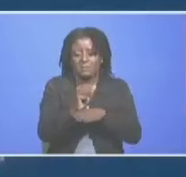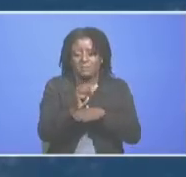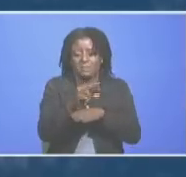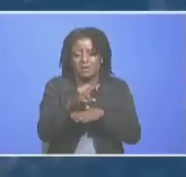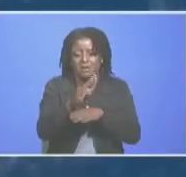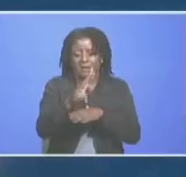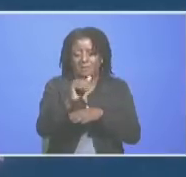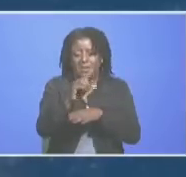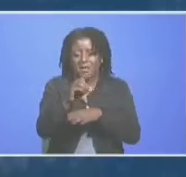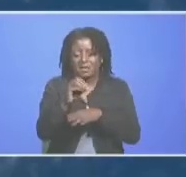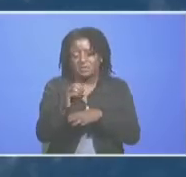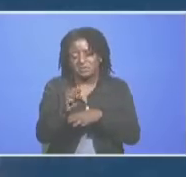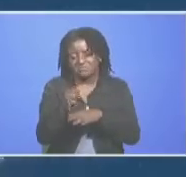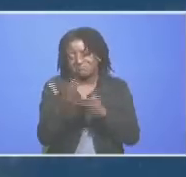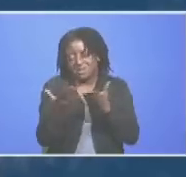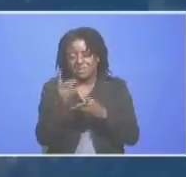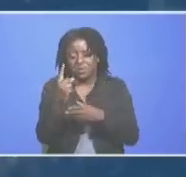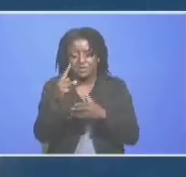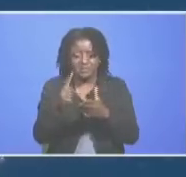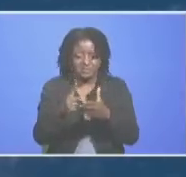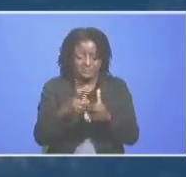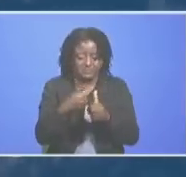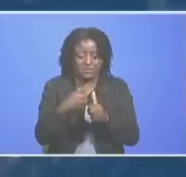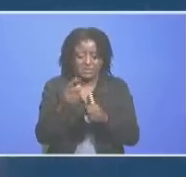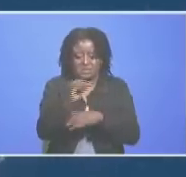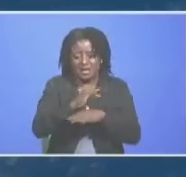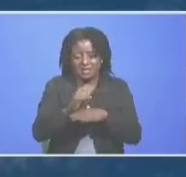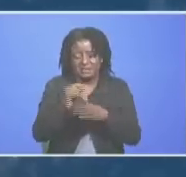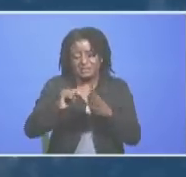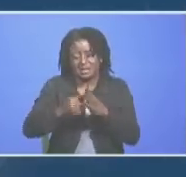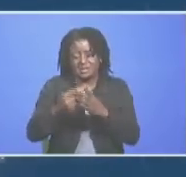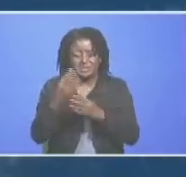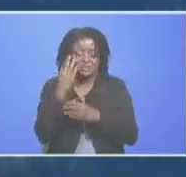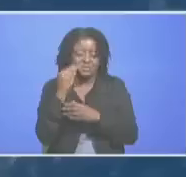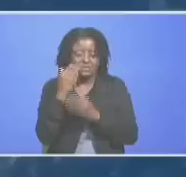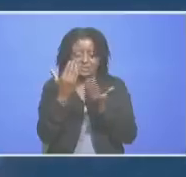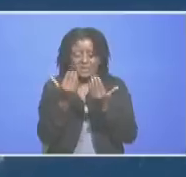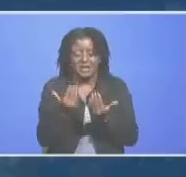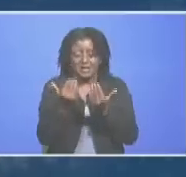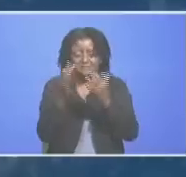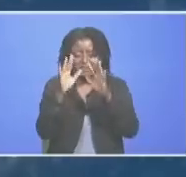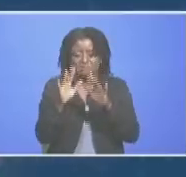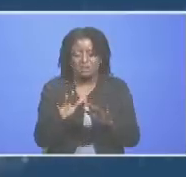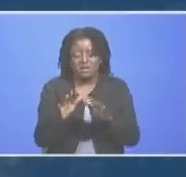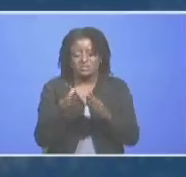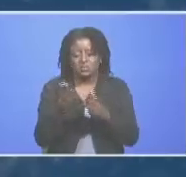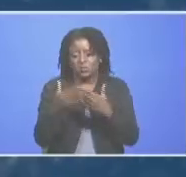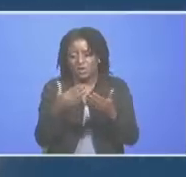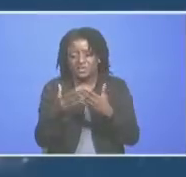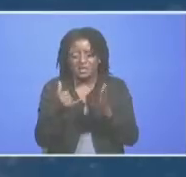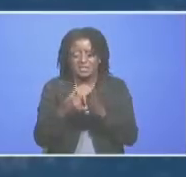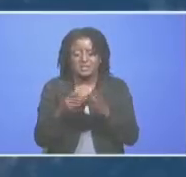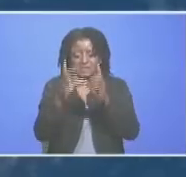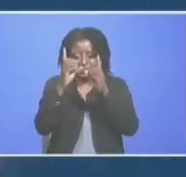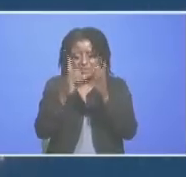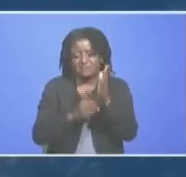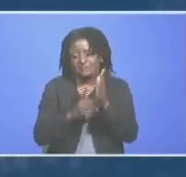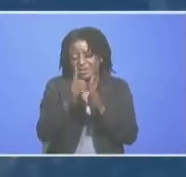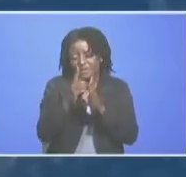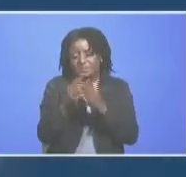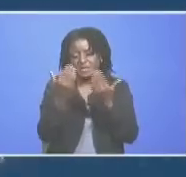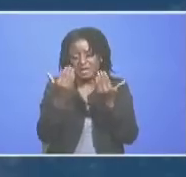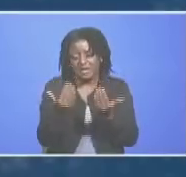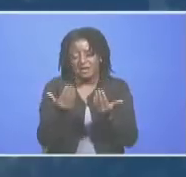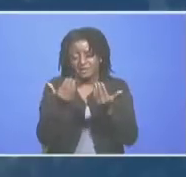one of the first islands in that chain to start experiencing some heavy rain. So whether it develops or not, certainly heavy rainfall will be a major